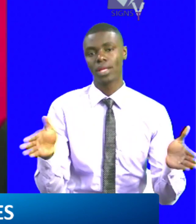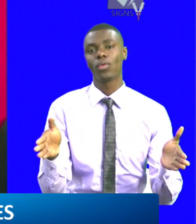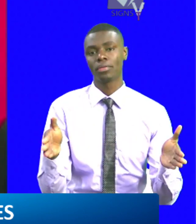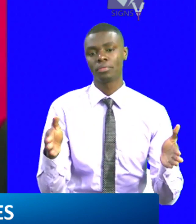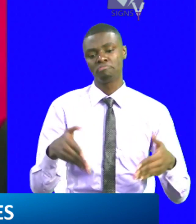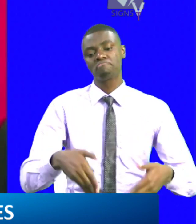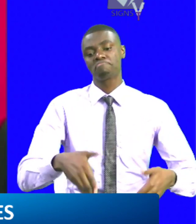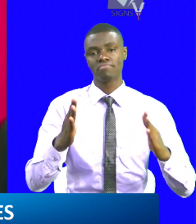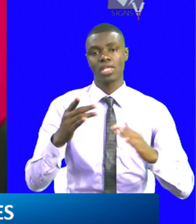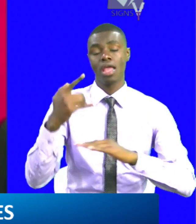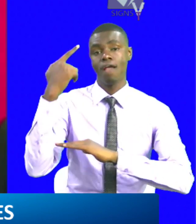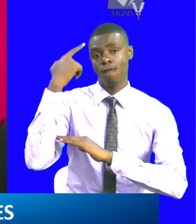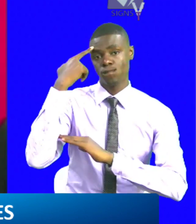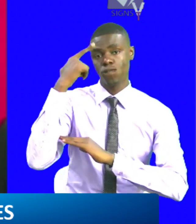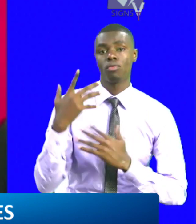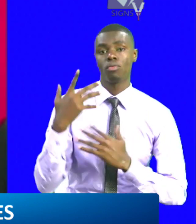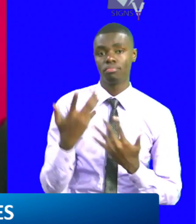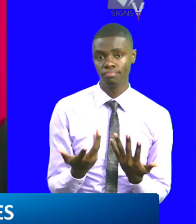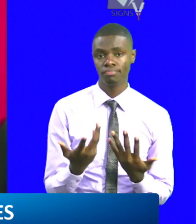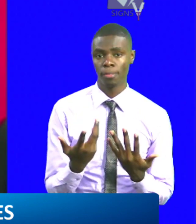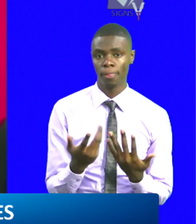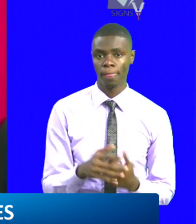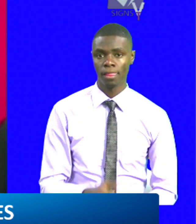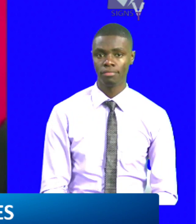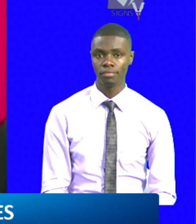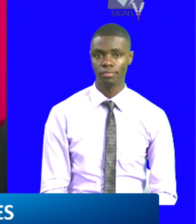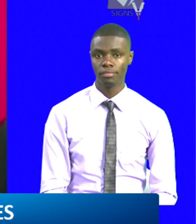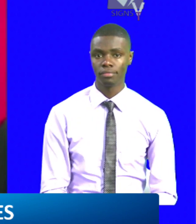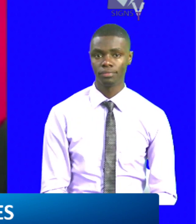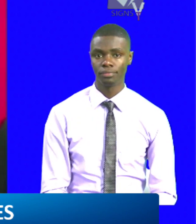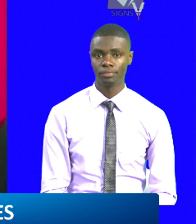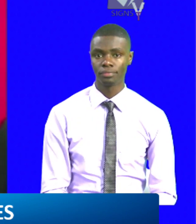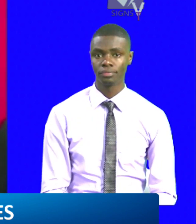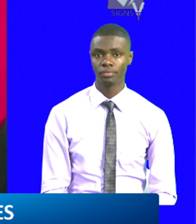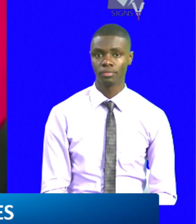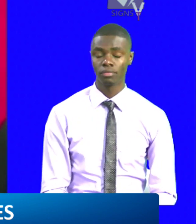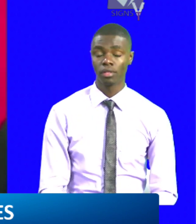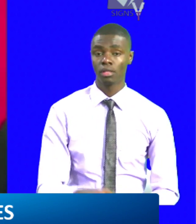2.9 million people displaced and claimed 2,000 lives.